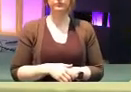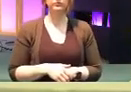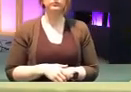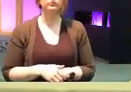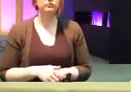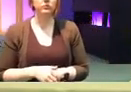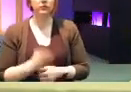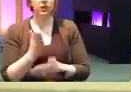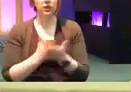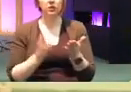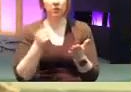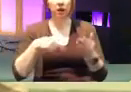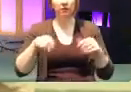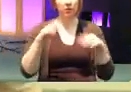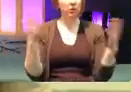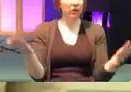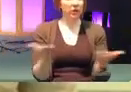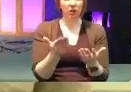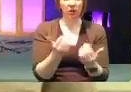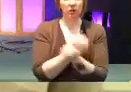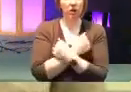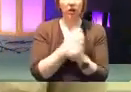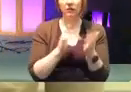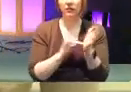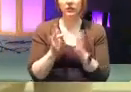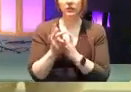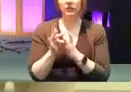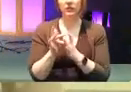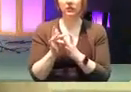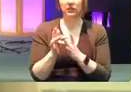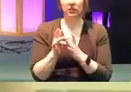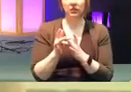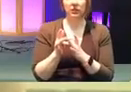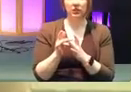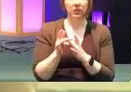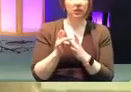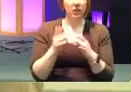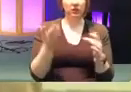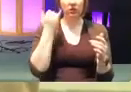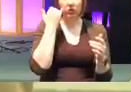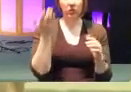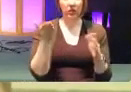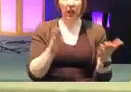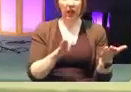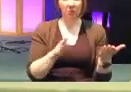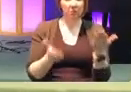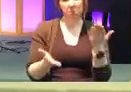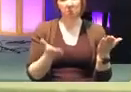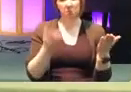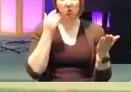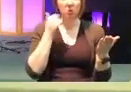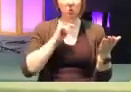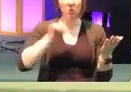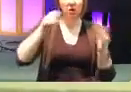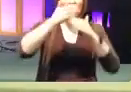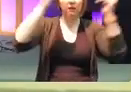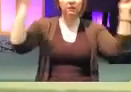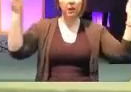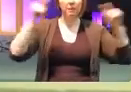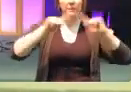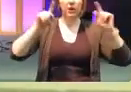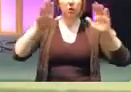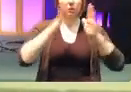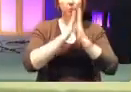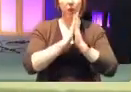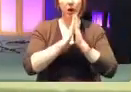Some of you are probably here and you love Jesus. And if you were to die today, you were going to heaven. There's no doubt about that. But maybe even in your prayer life,